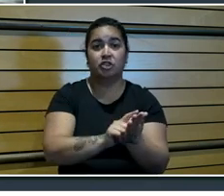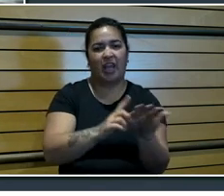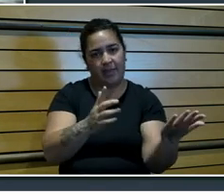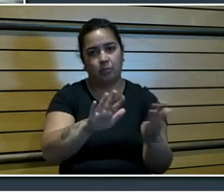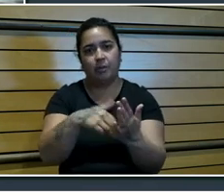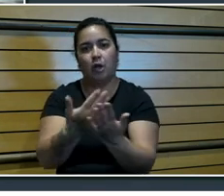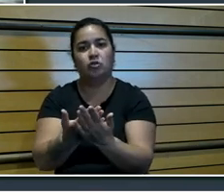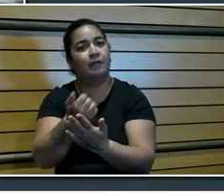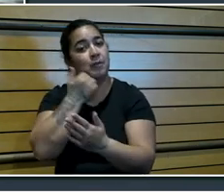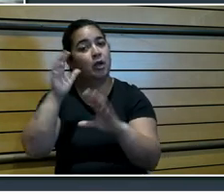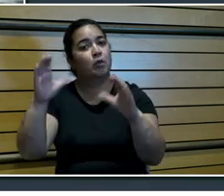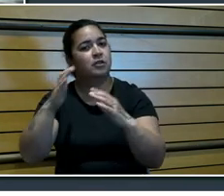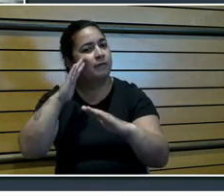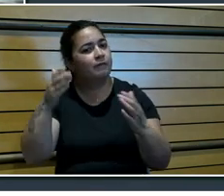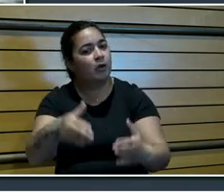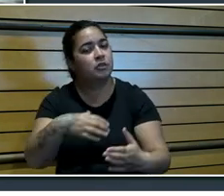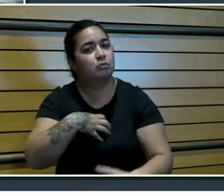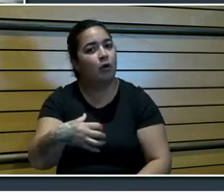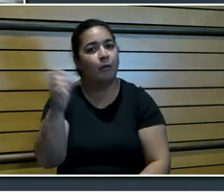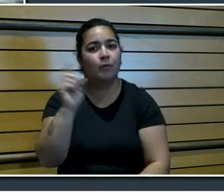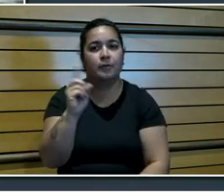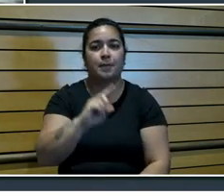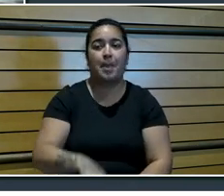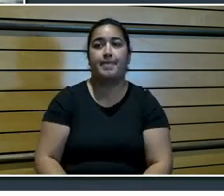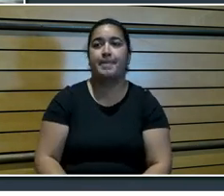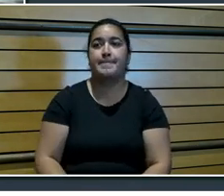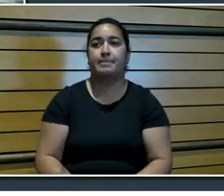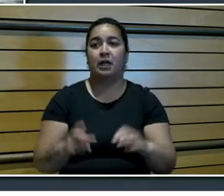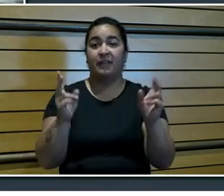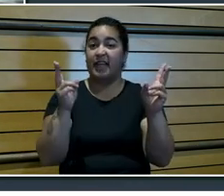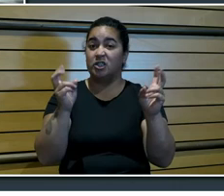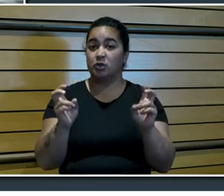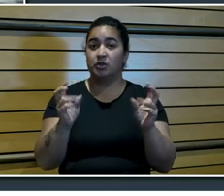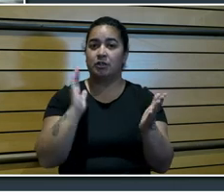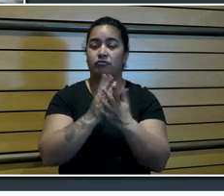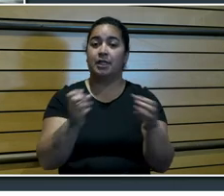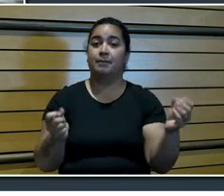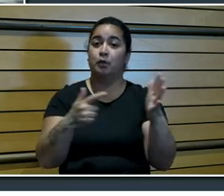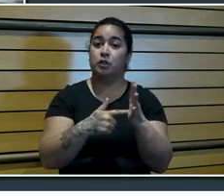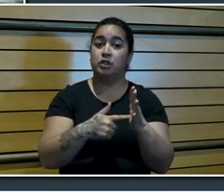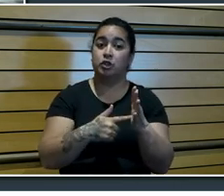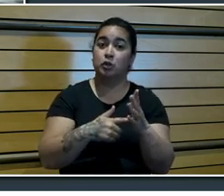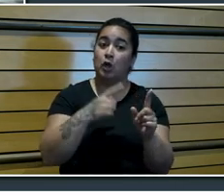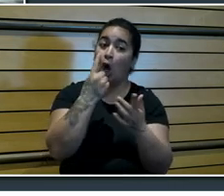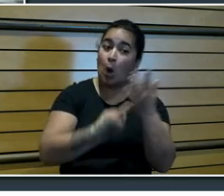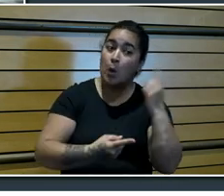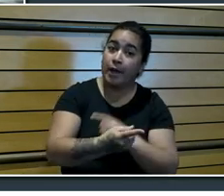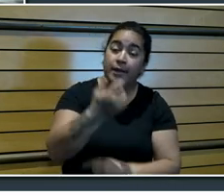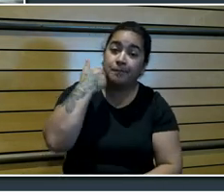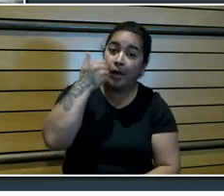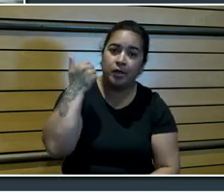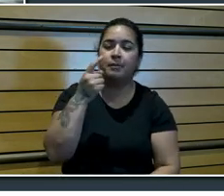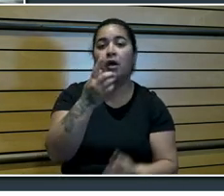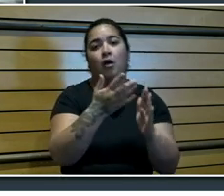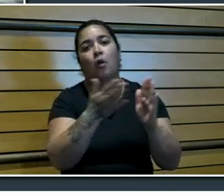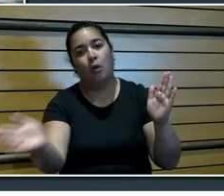wards focusing more on the issues that are really important to not only Māori but also to all New Zealanders, but